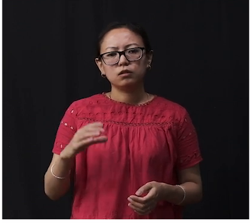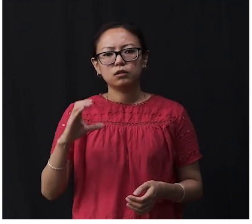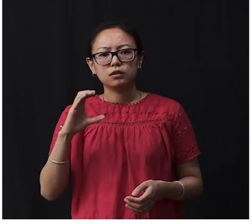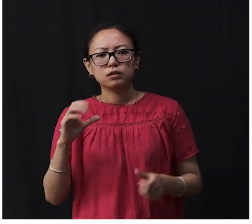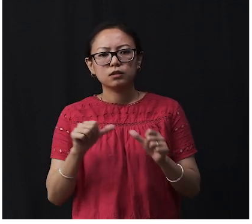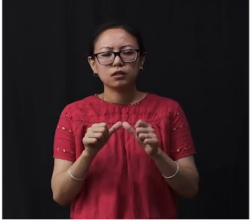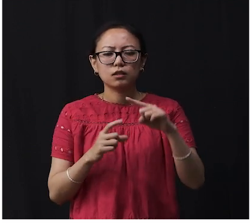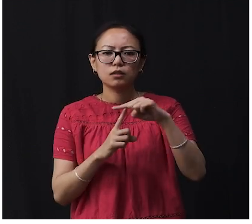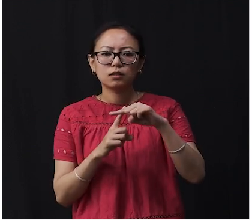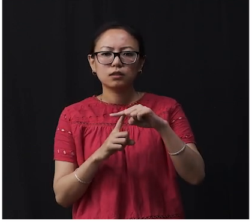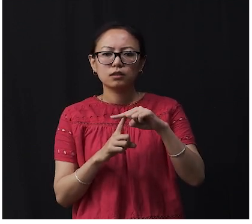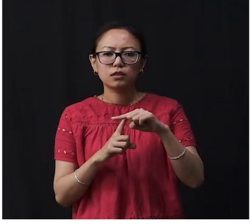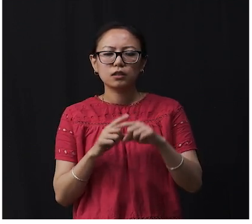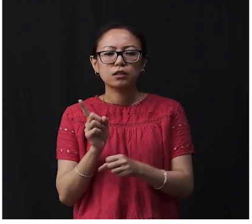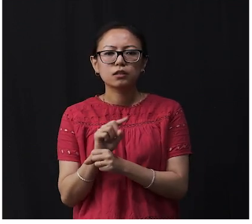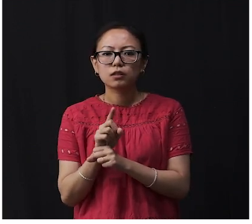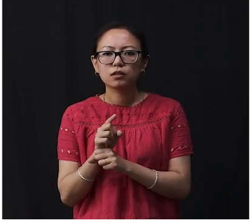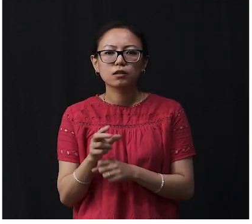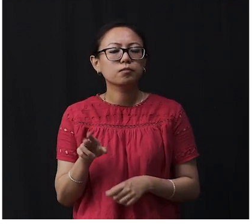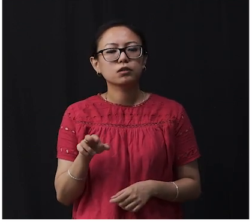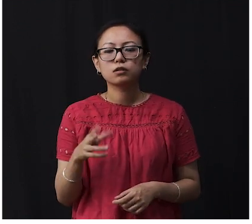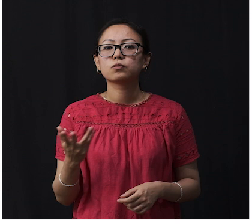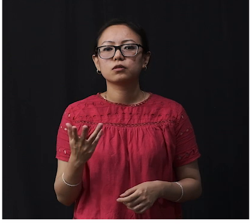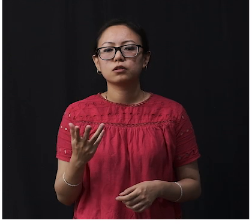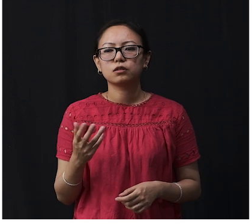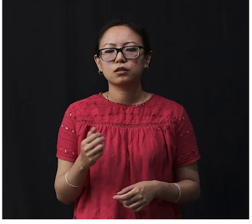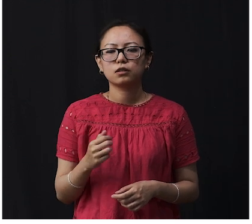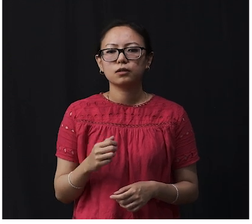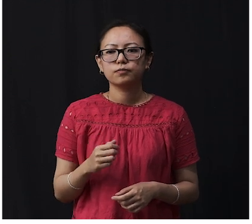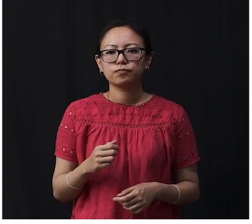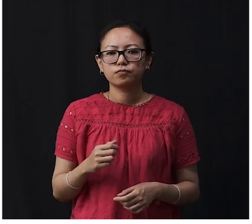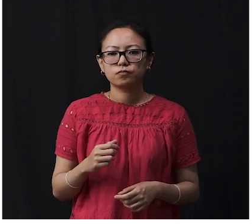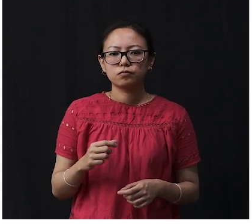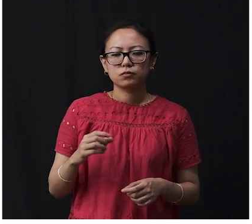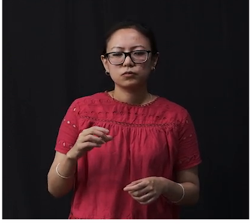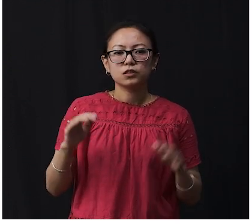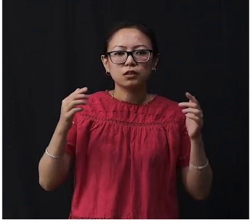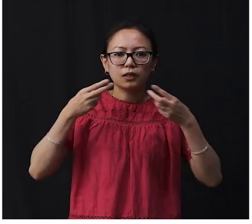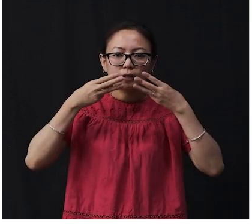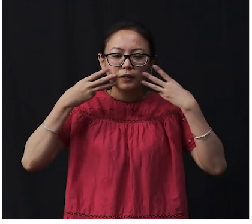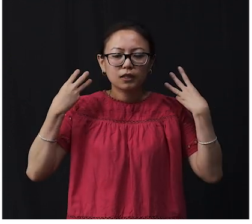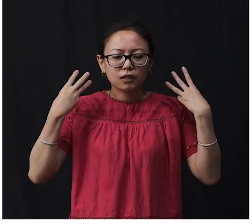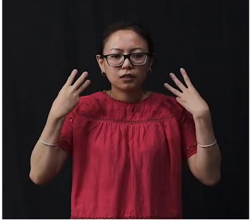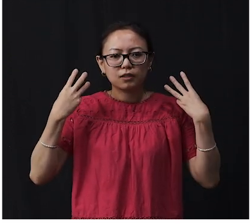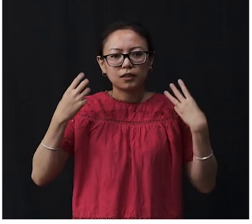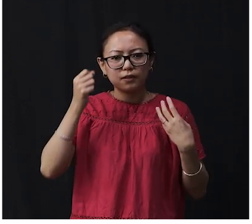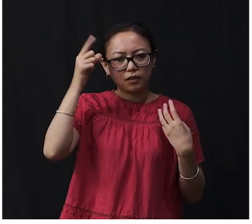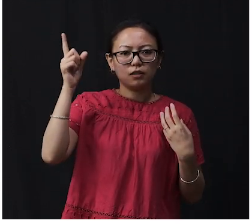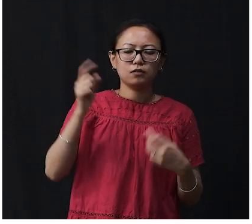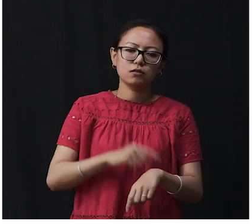show that it is angry. The dog, it put up its tail, it wags its tail to show that it is